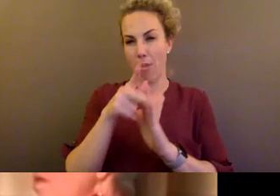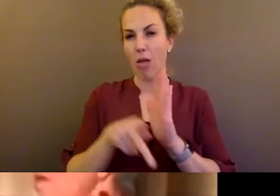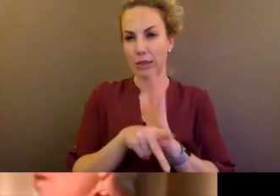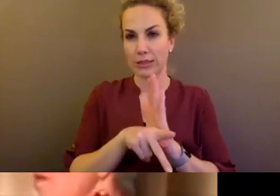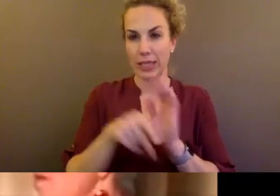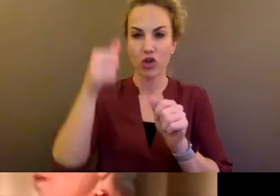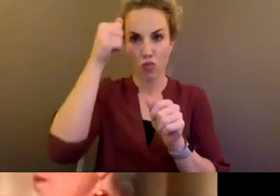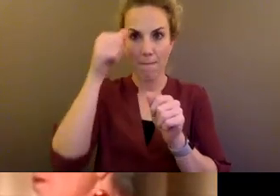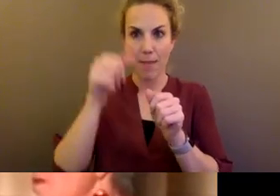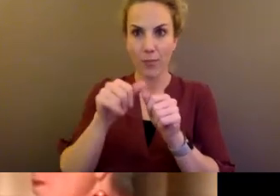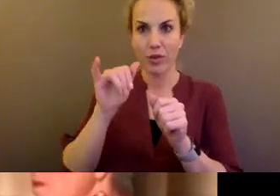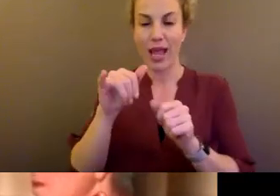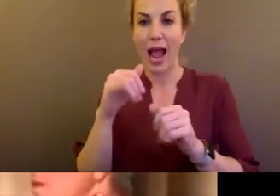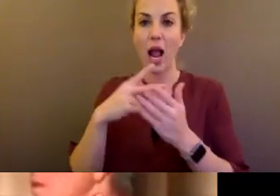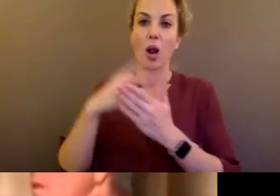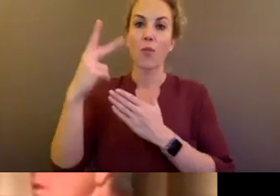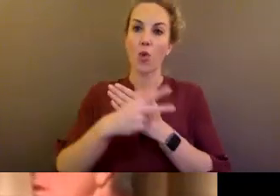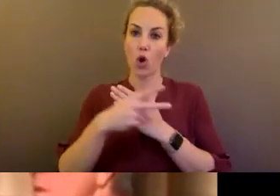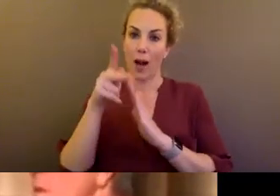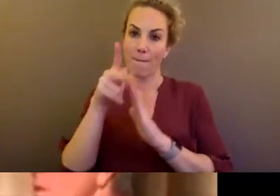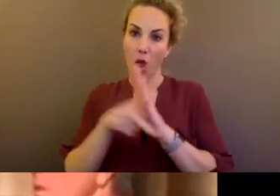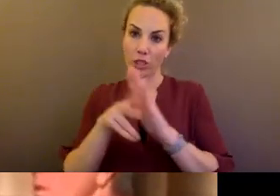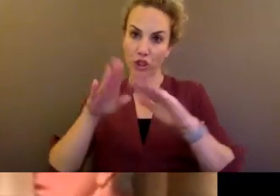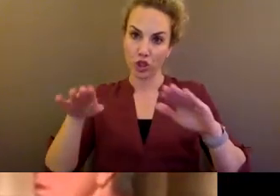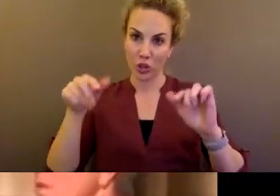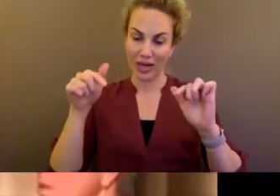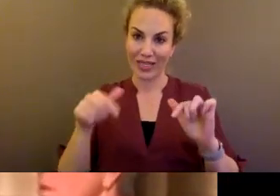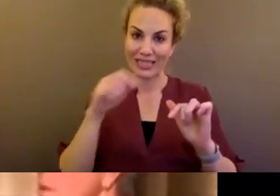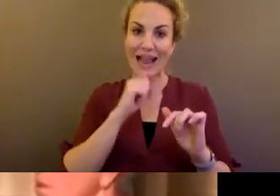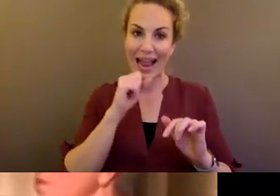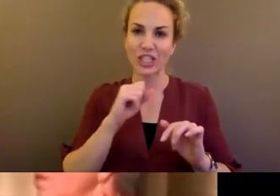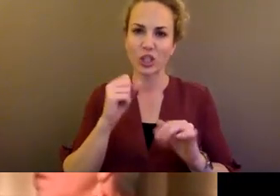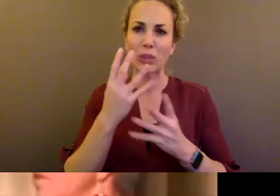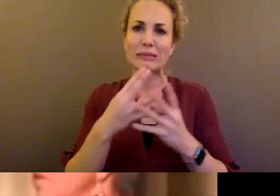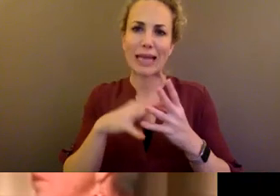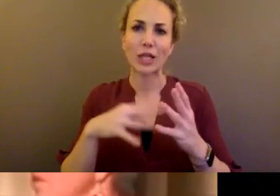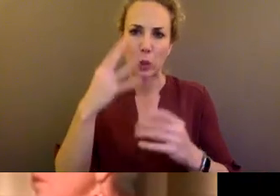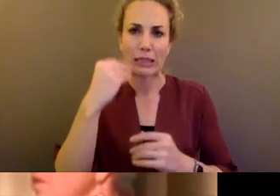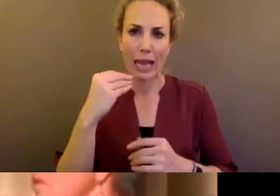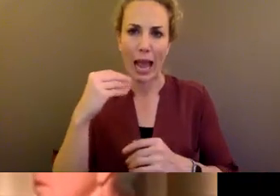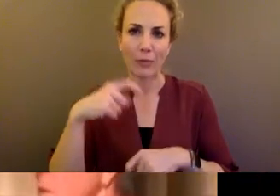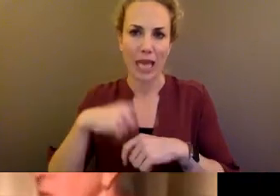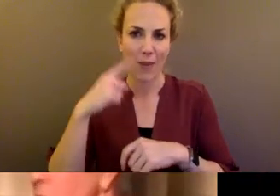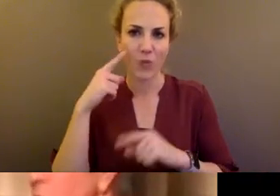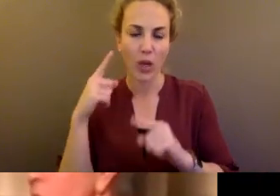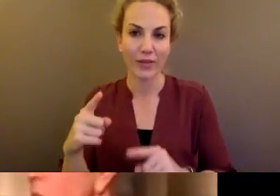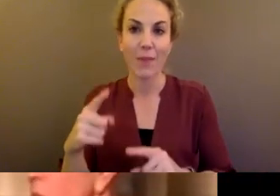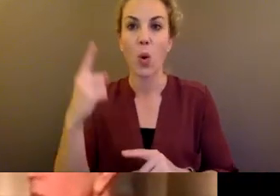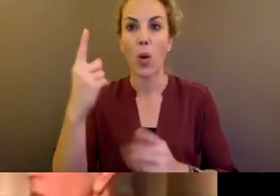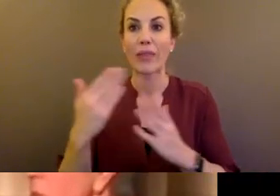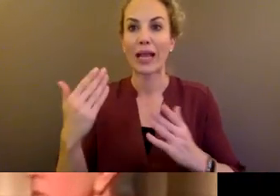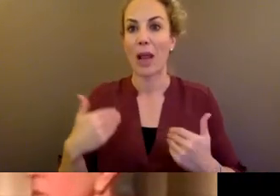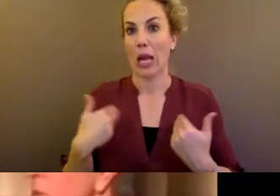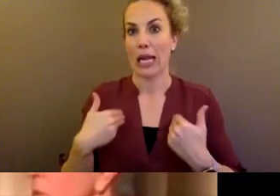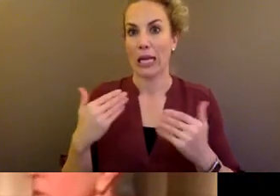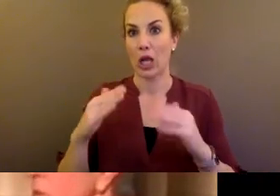to remember that, well, our program policy is that children at this age, we do schedule nap time for them. Now, of course, one of the things about young children